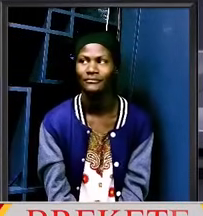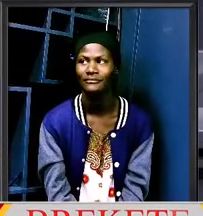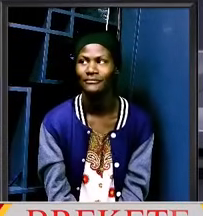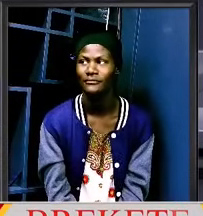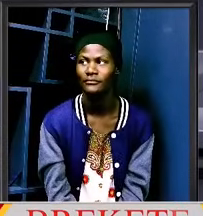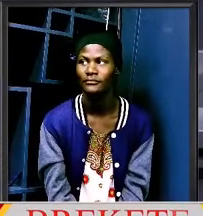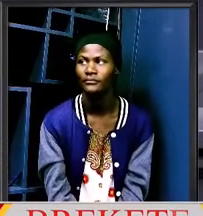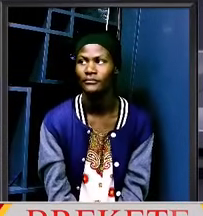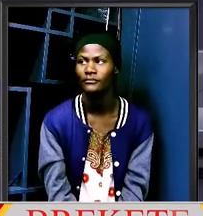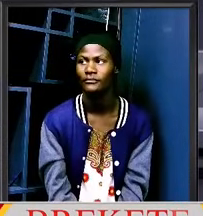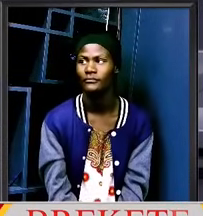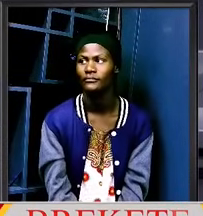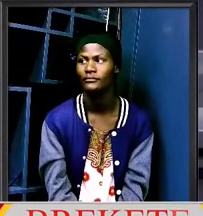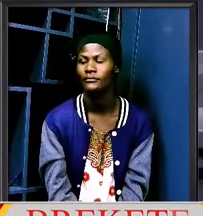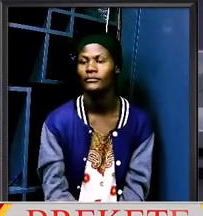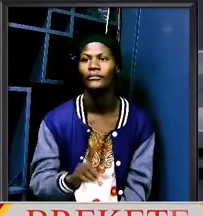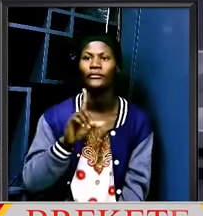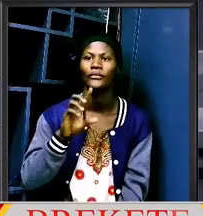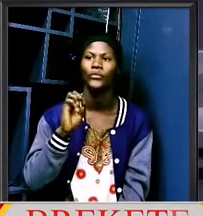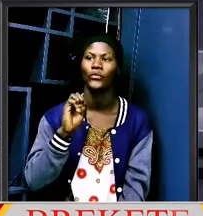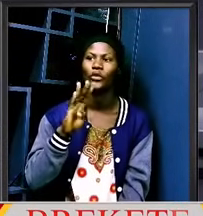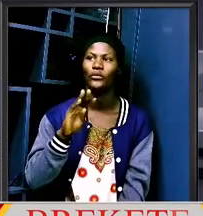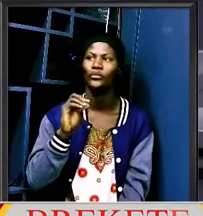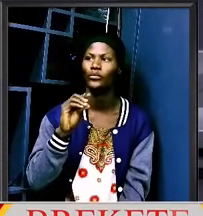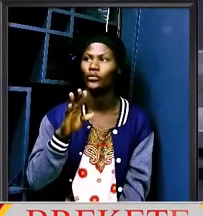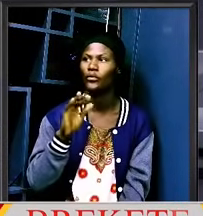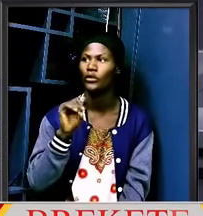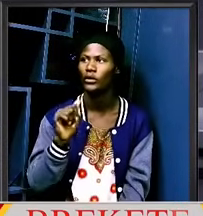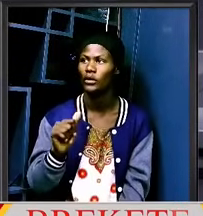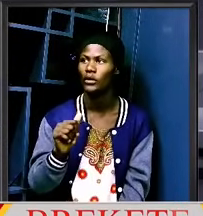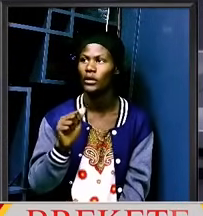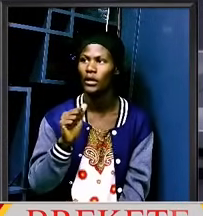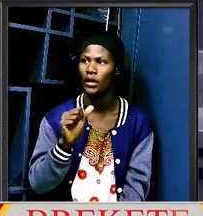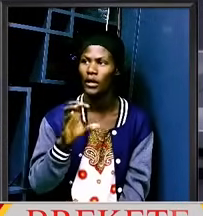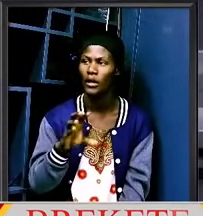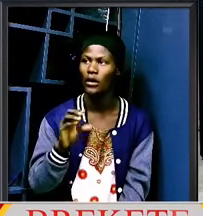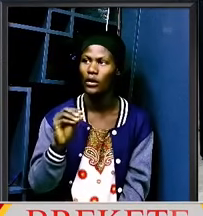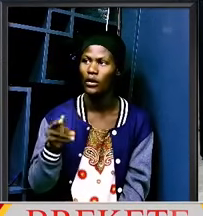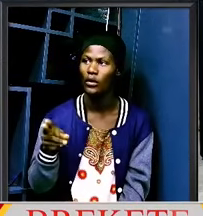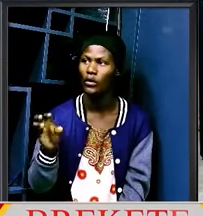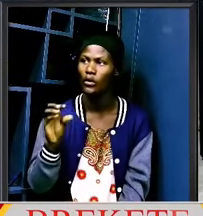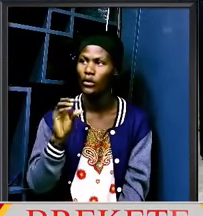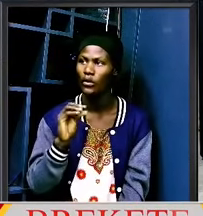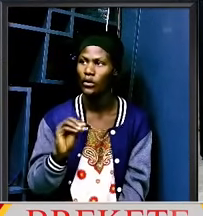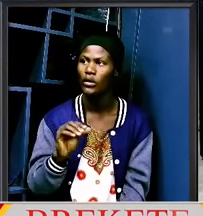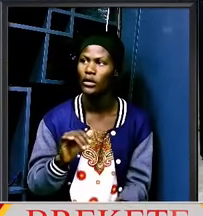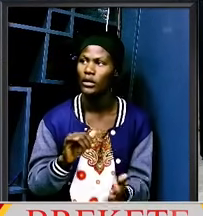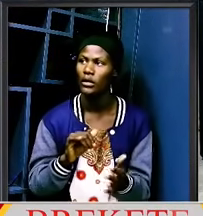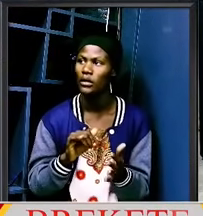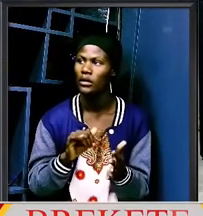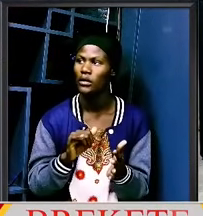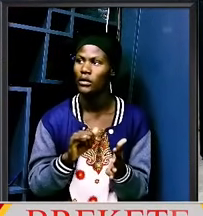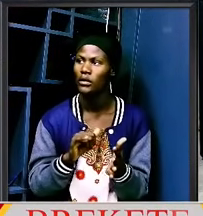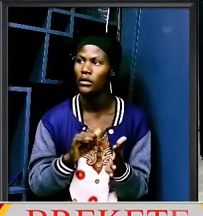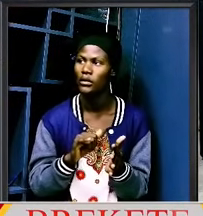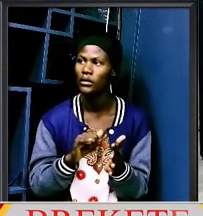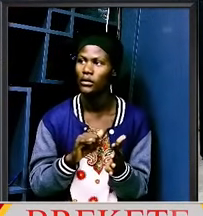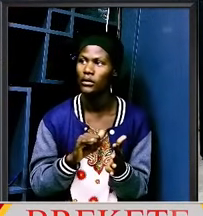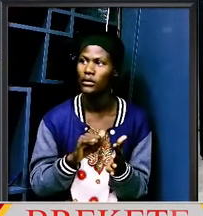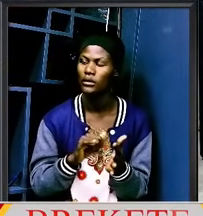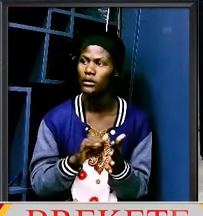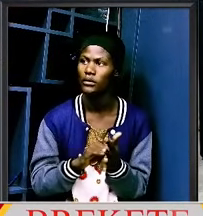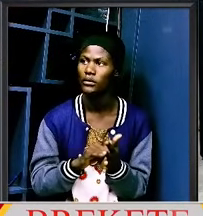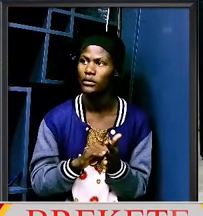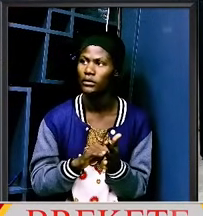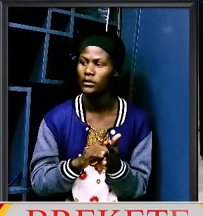Yes. Yes, sir. The next case now from Deborah Aku. Now, the lady where she alleged to say some youths burnt down their house in